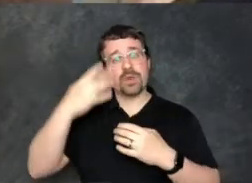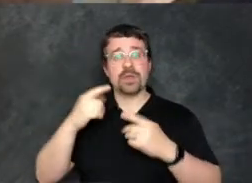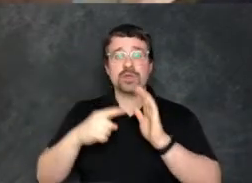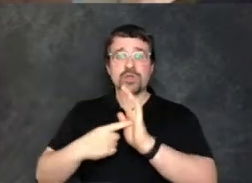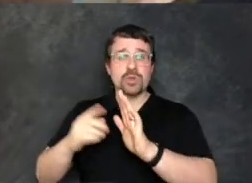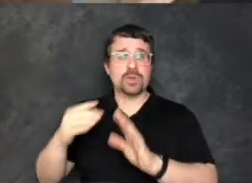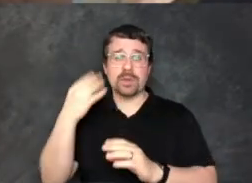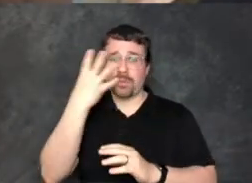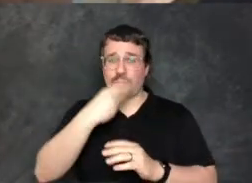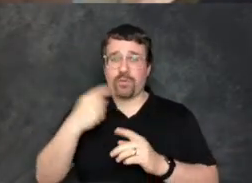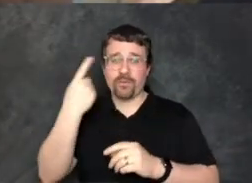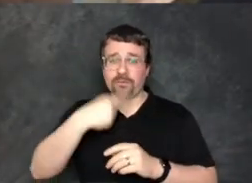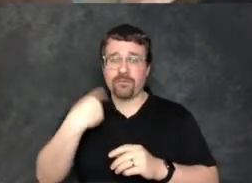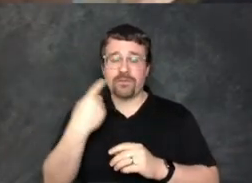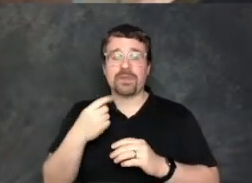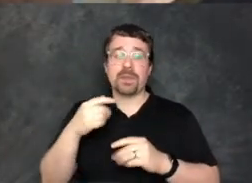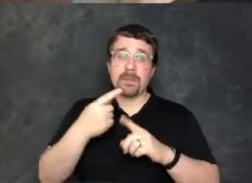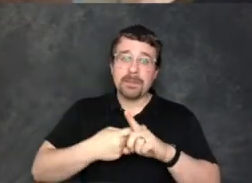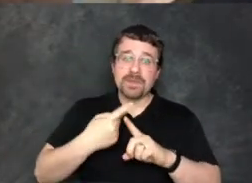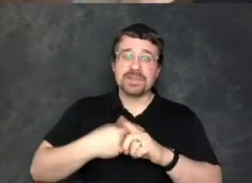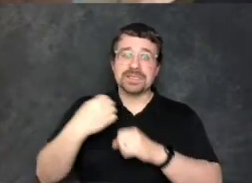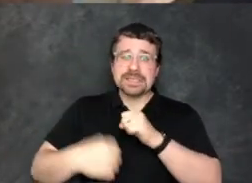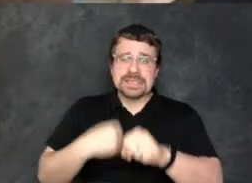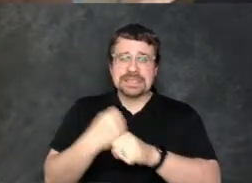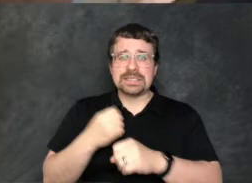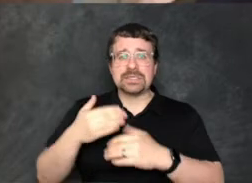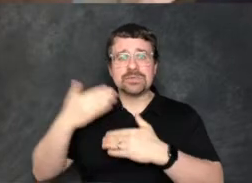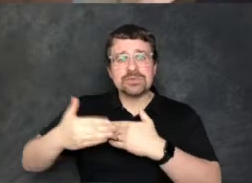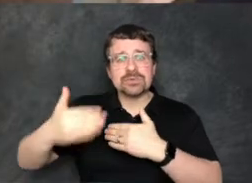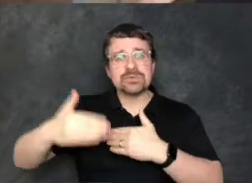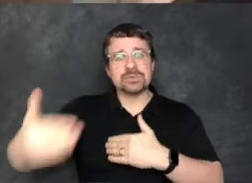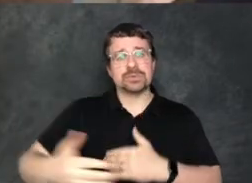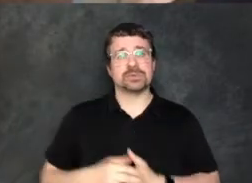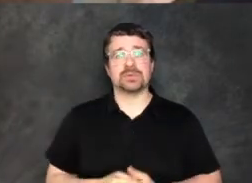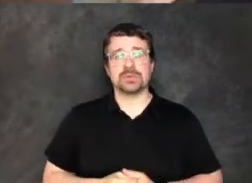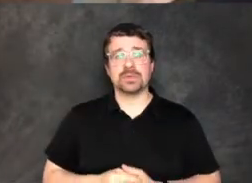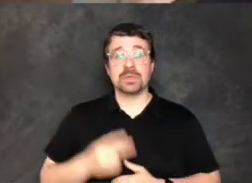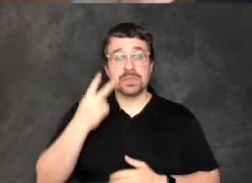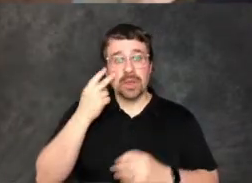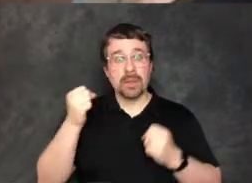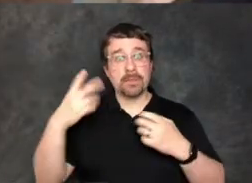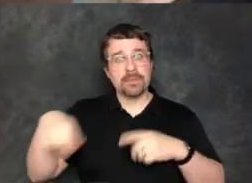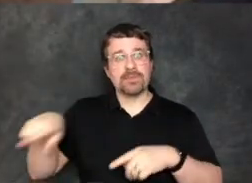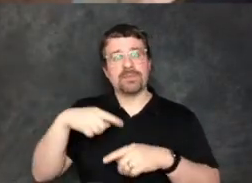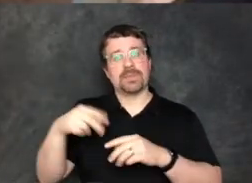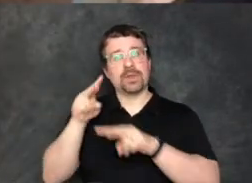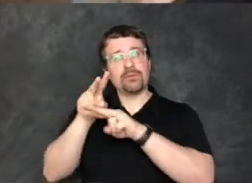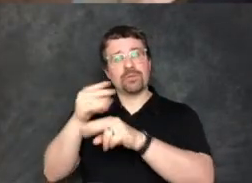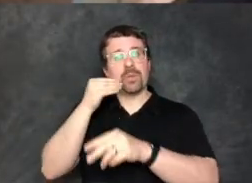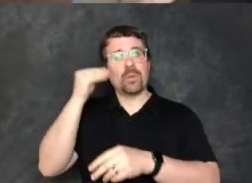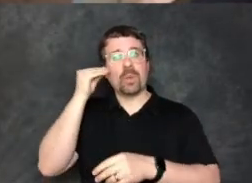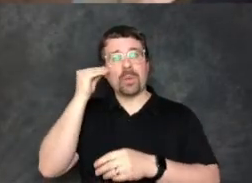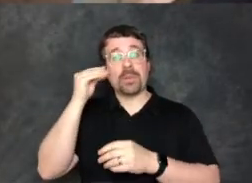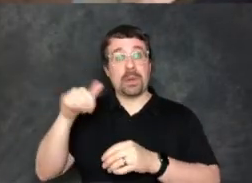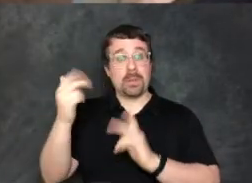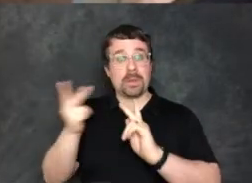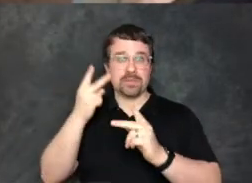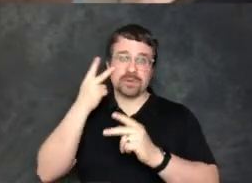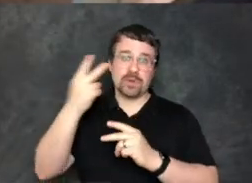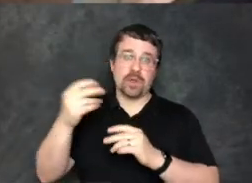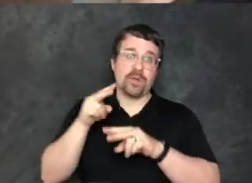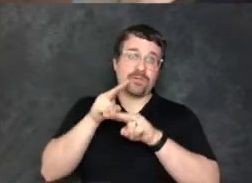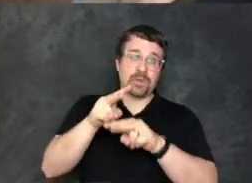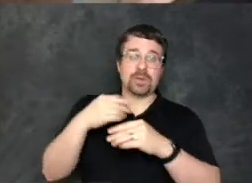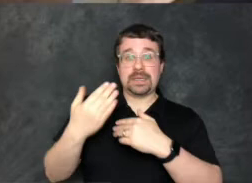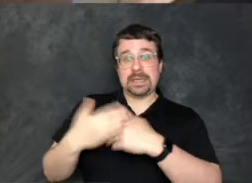and grace that showed their beautiful faces in the months and years that followed. We saw many of them at the funeral